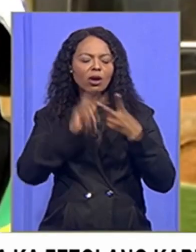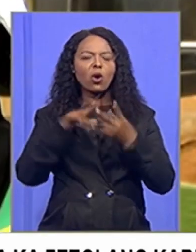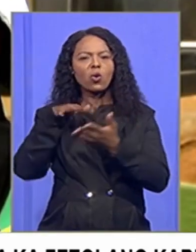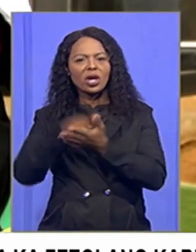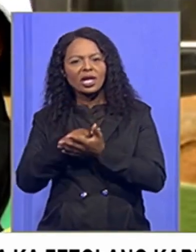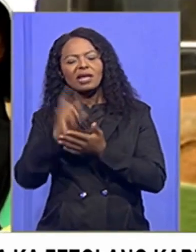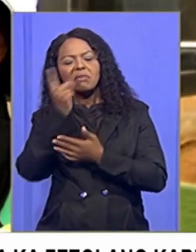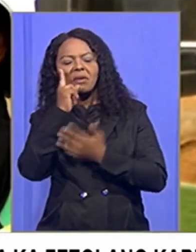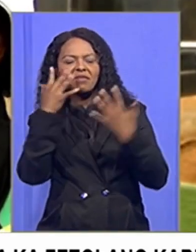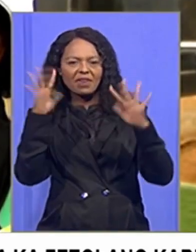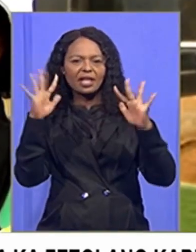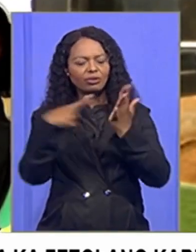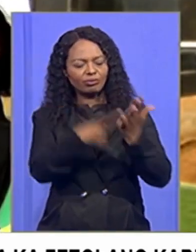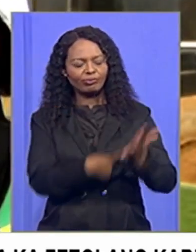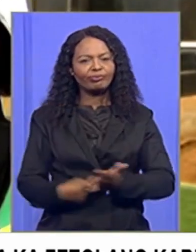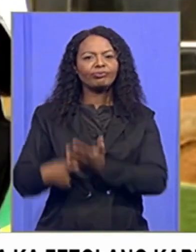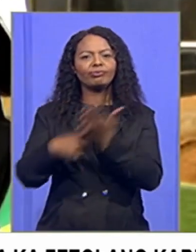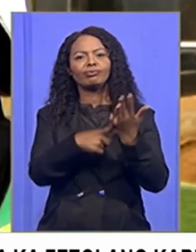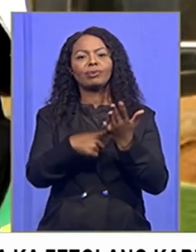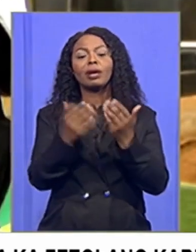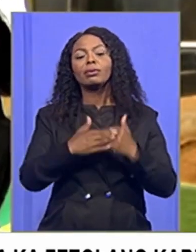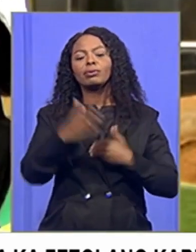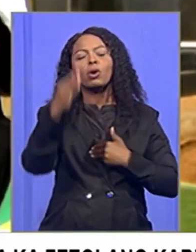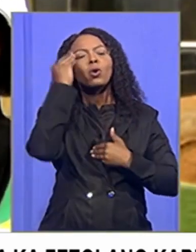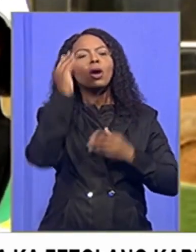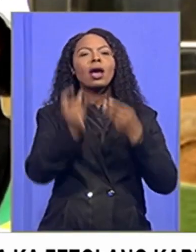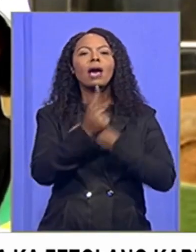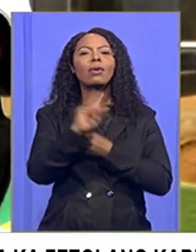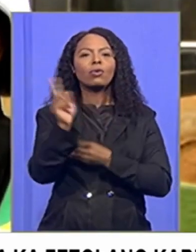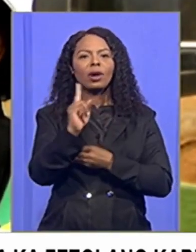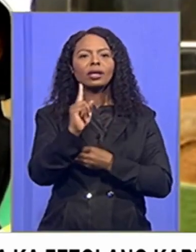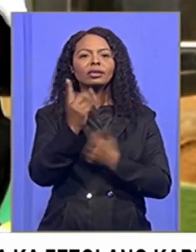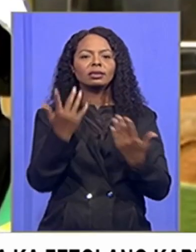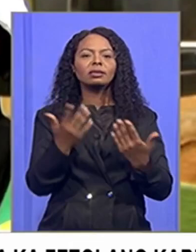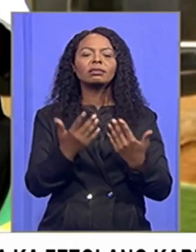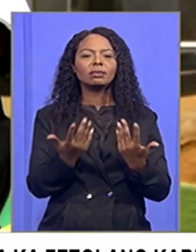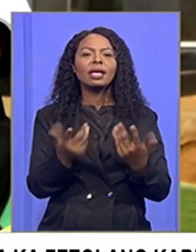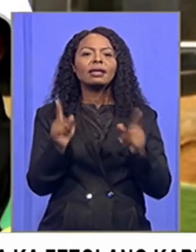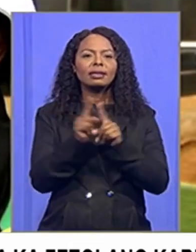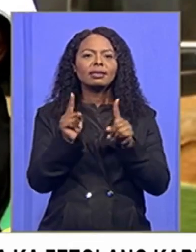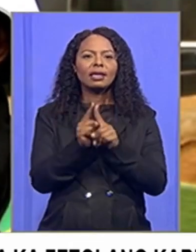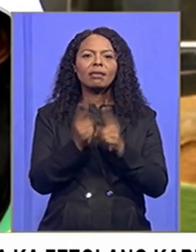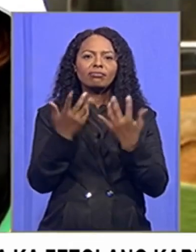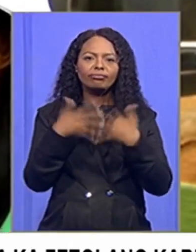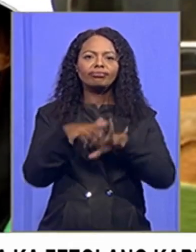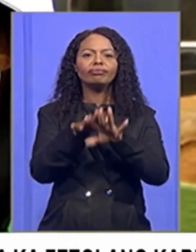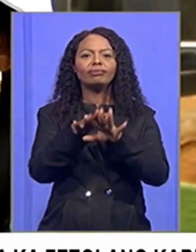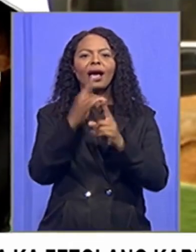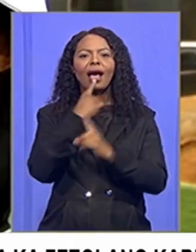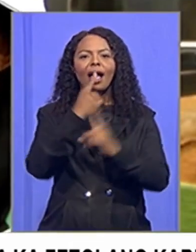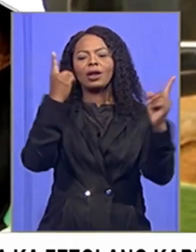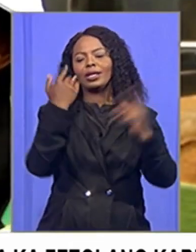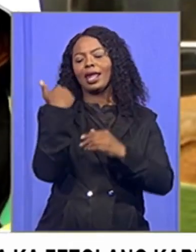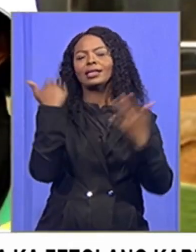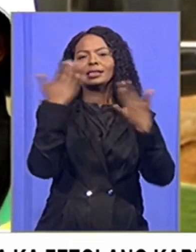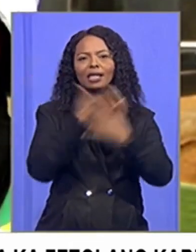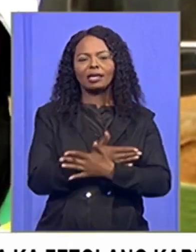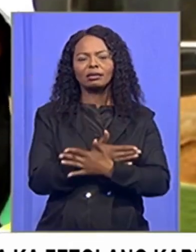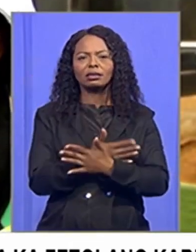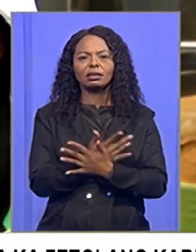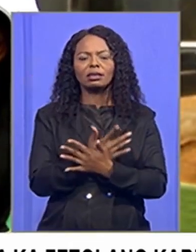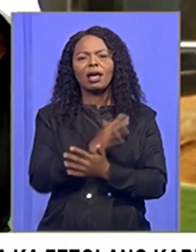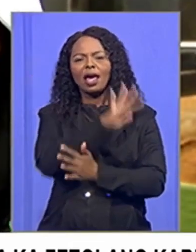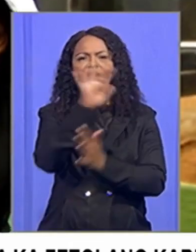what needs to be happening. And you look at the collective that was announced also last night. It's